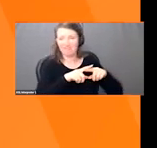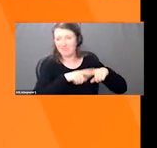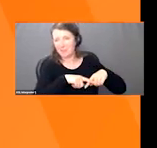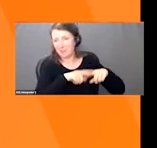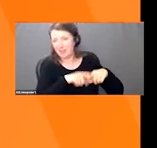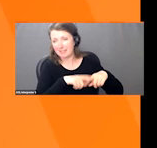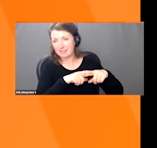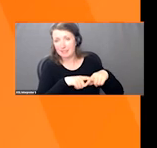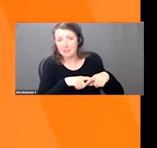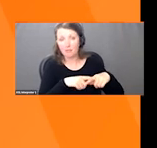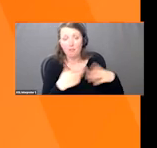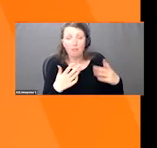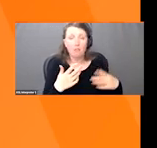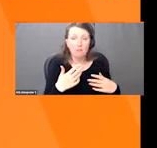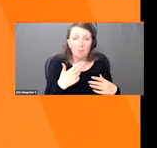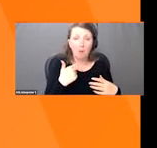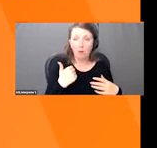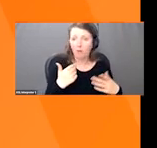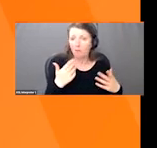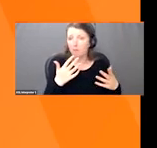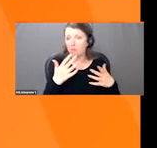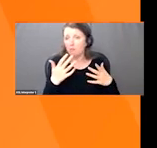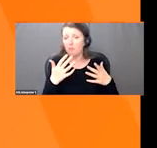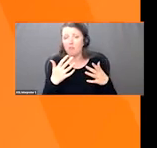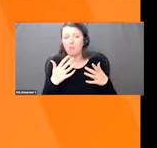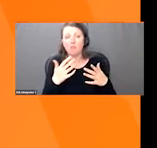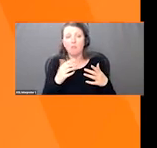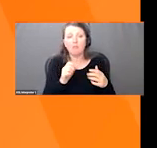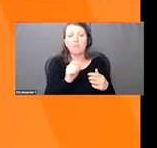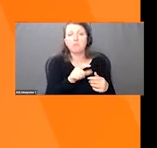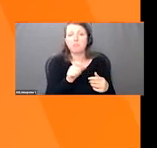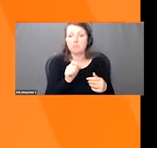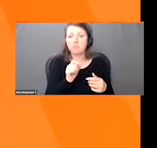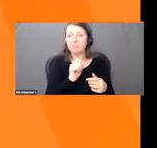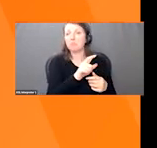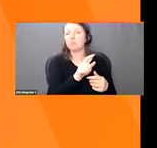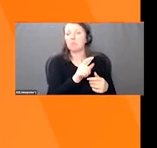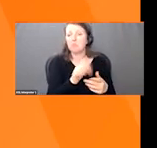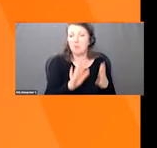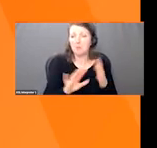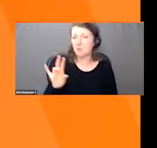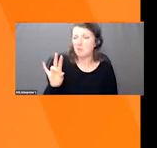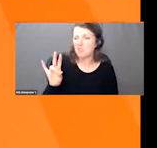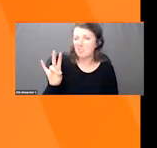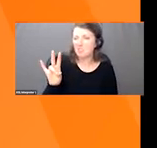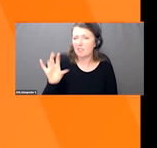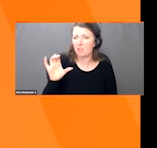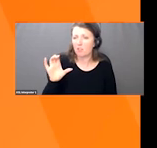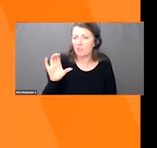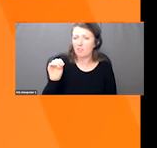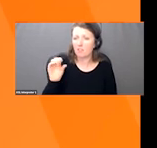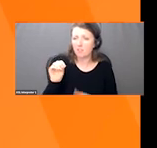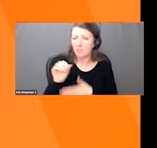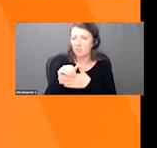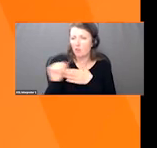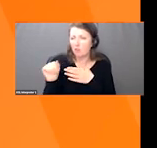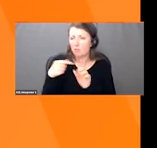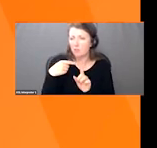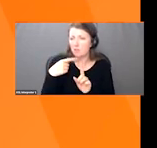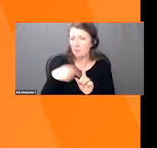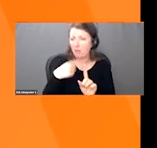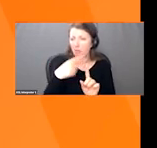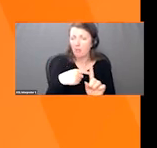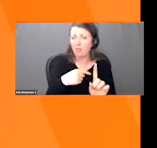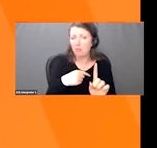be anywhere from like $750 a month and up to get a few posts out per week. I